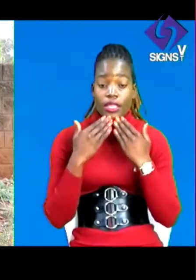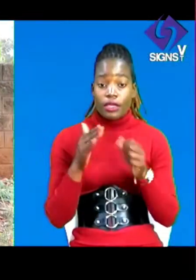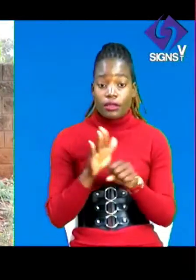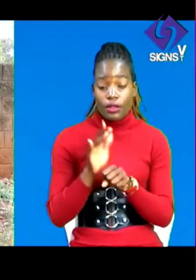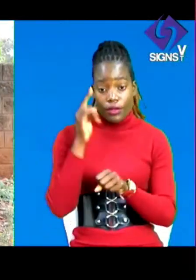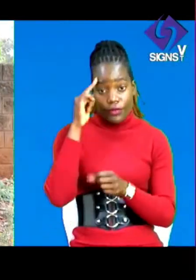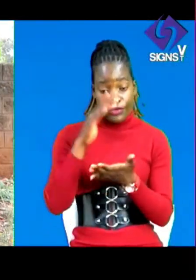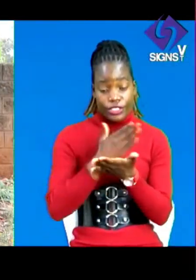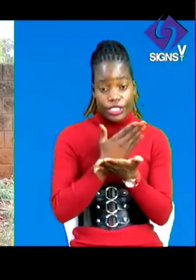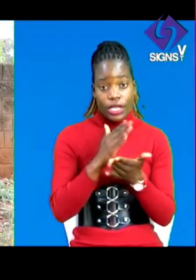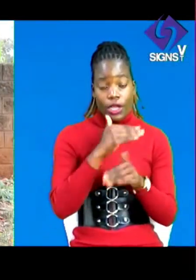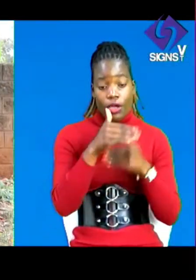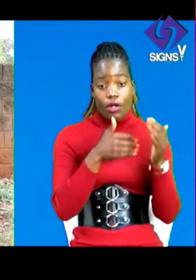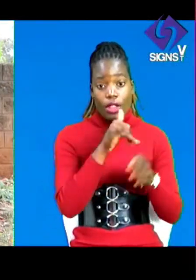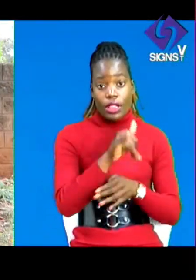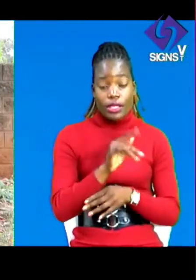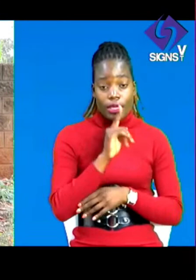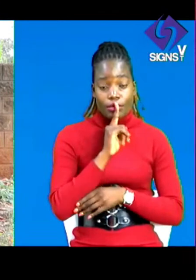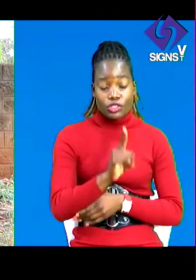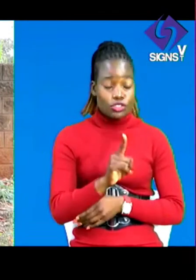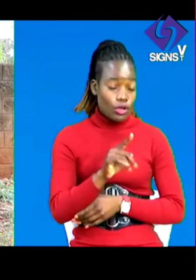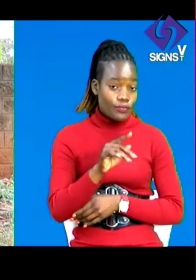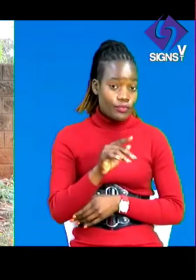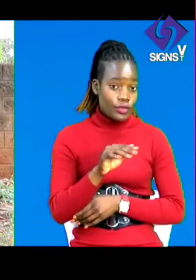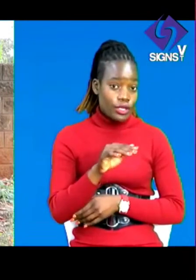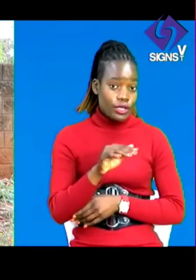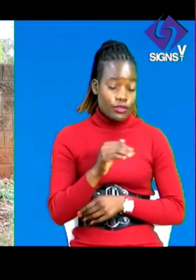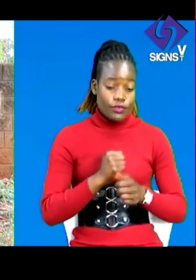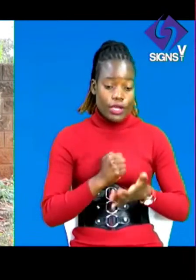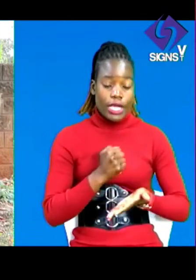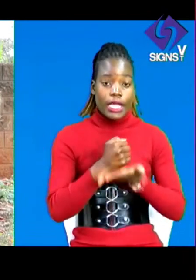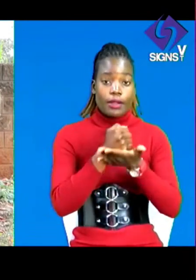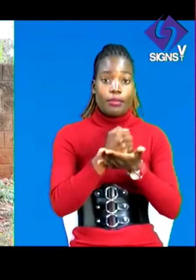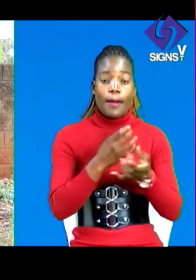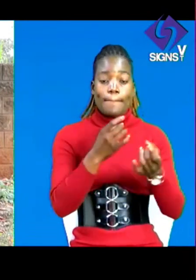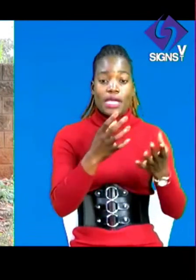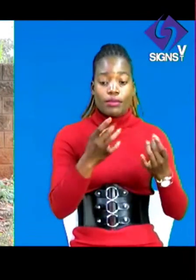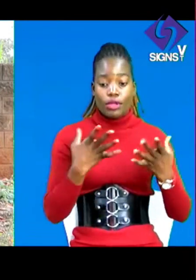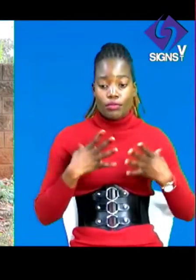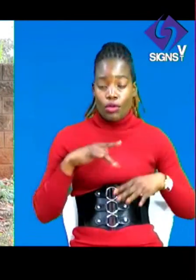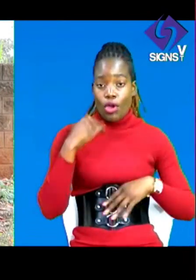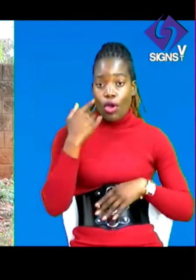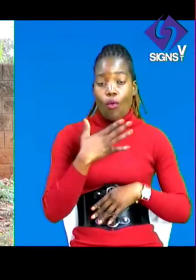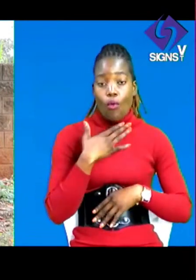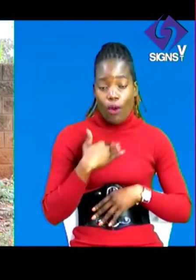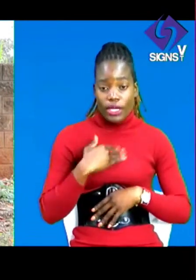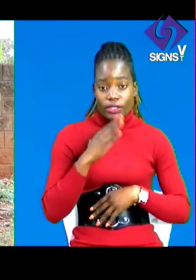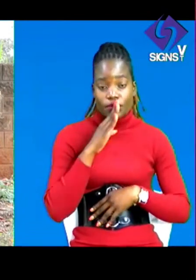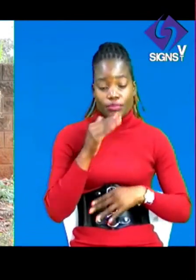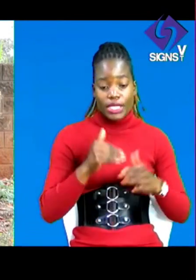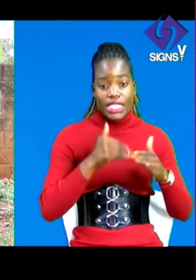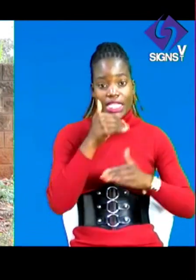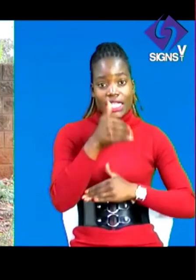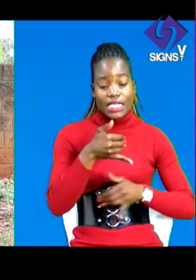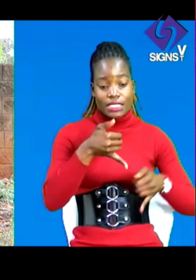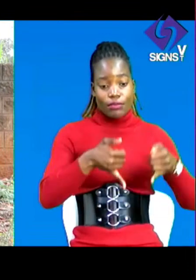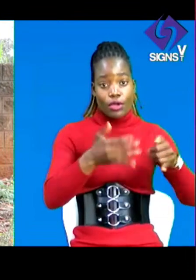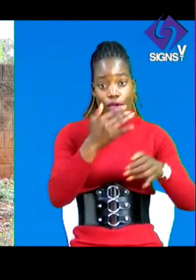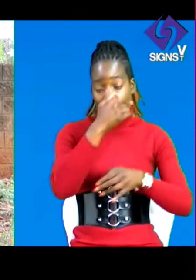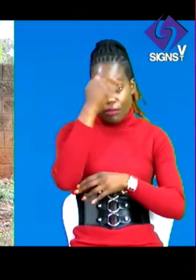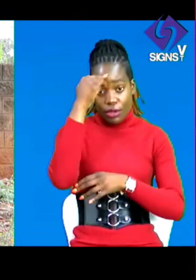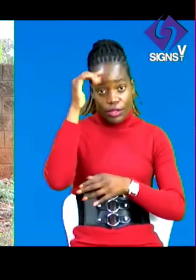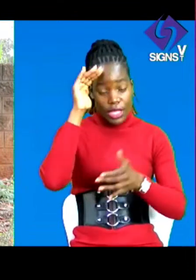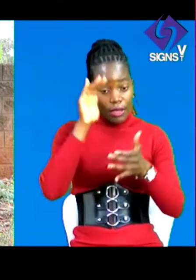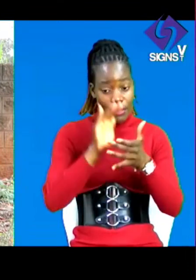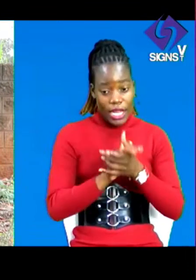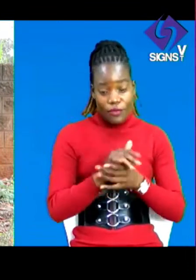for sharing all that. I'm sure you have helped a lot of people who are aspiring to be the next Collins, because we believe you are the next